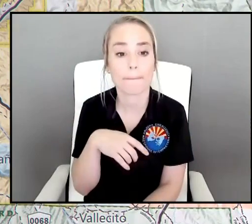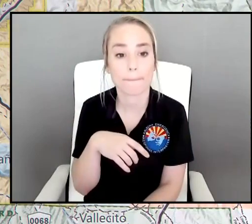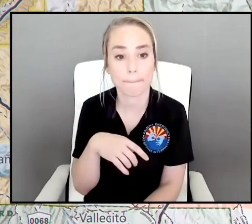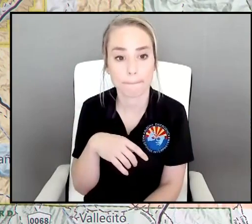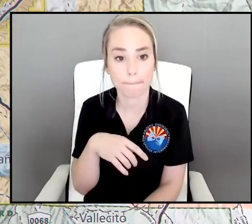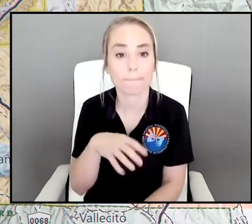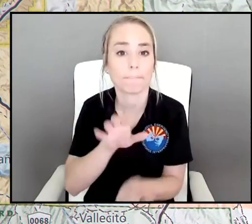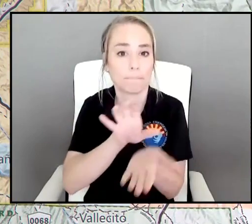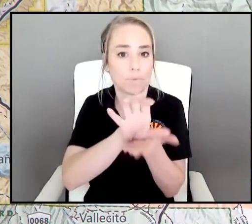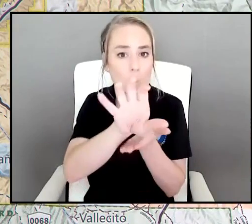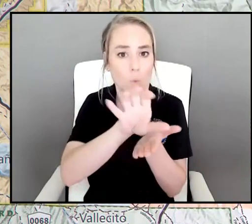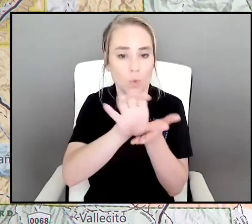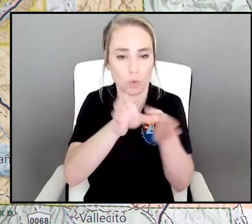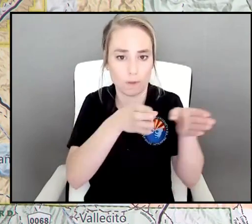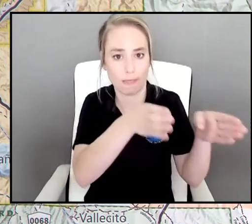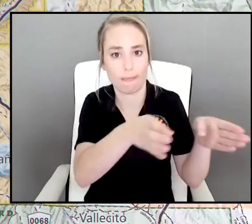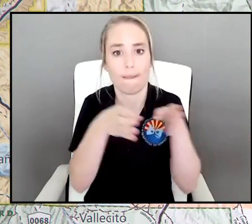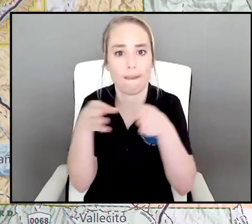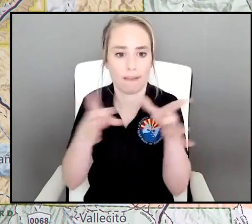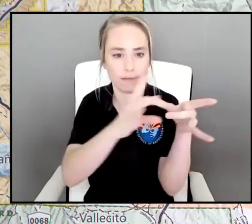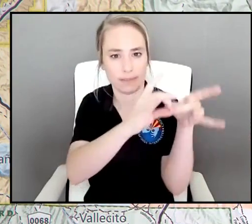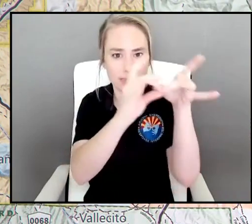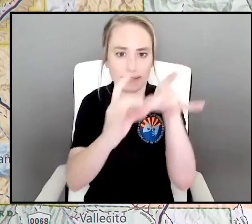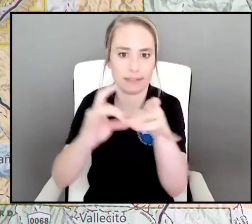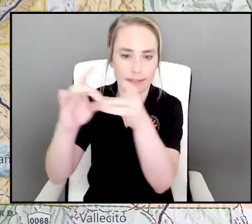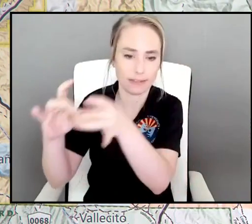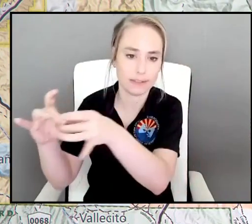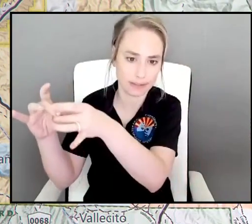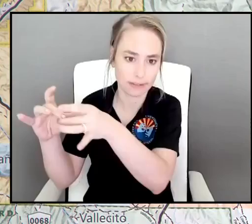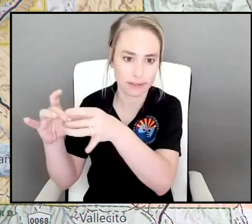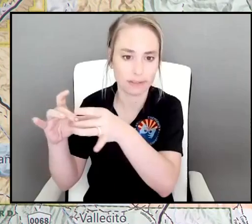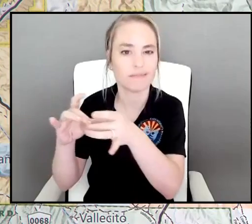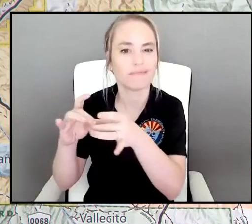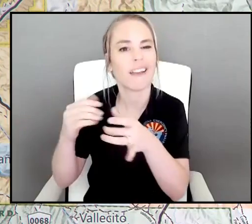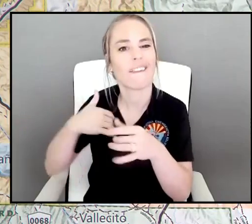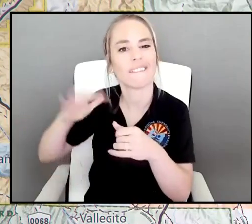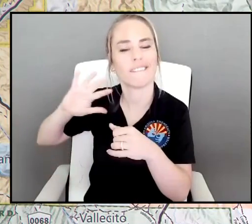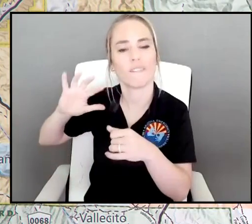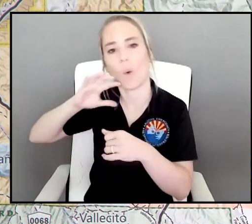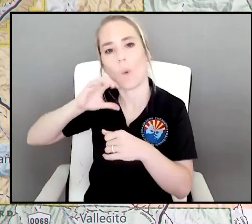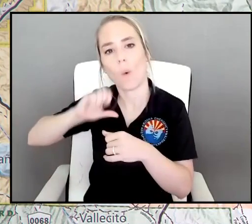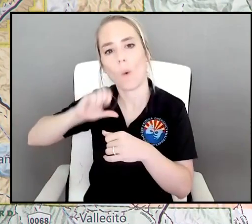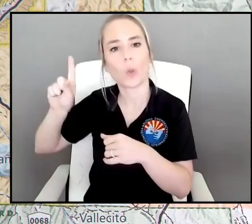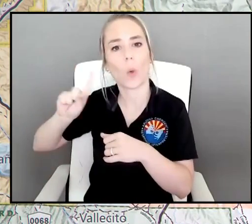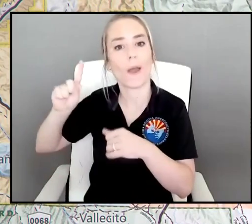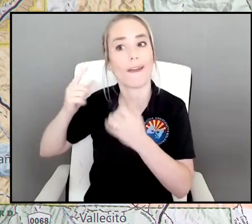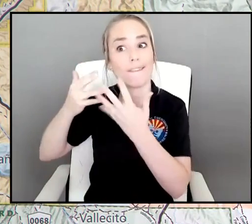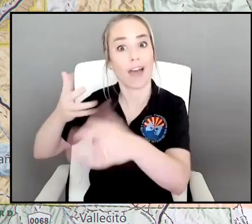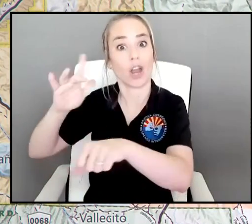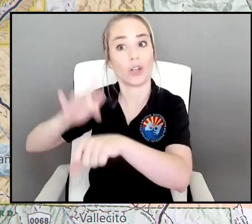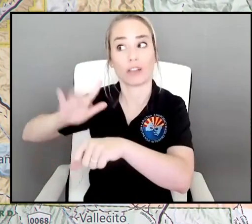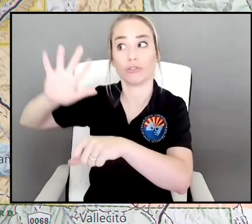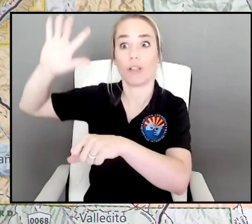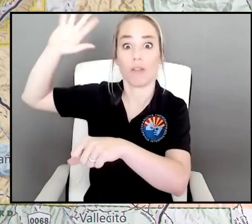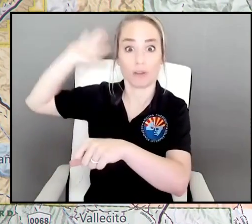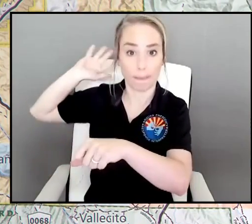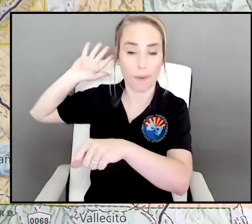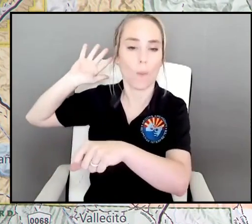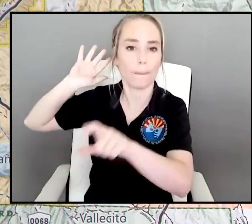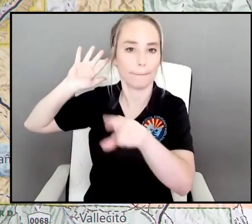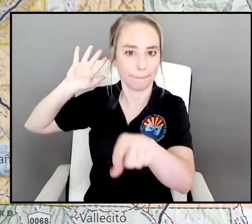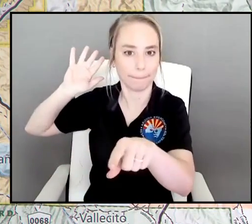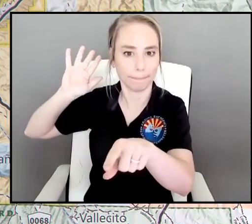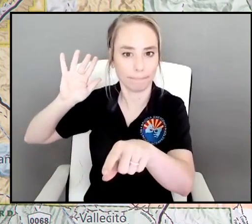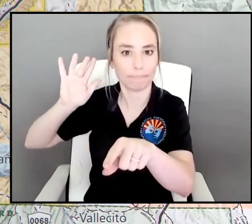lines that kind of connect in between a bunch of old fire scars, some rock outcroppings, and then using